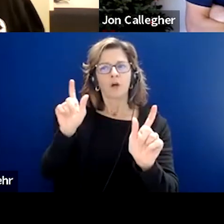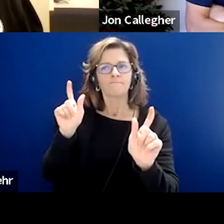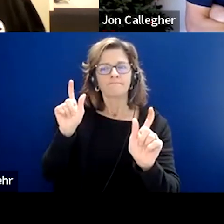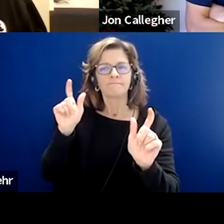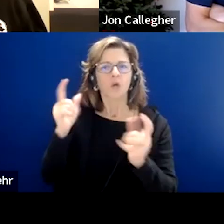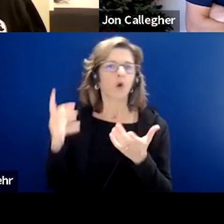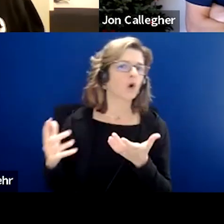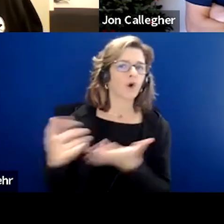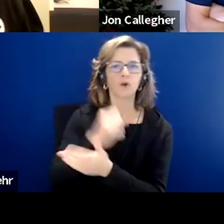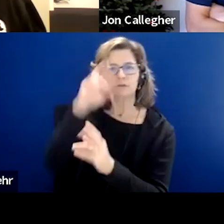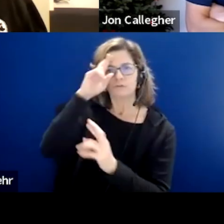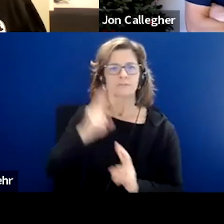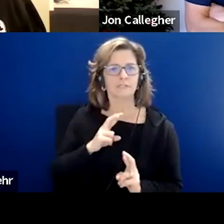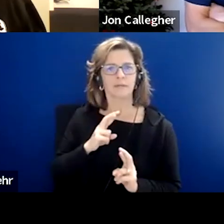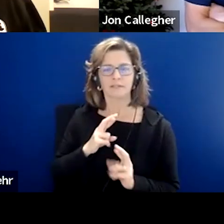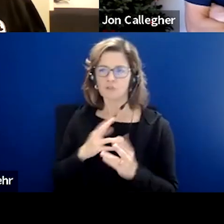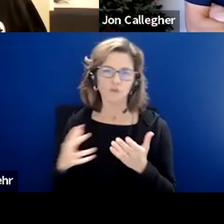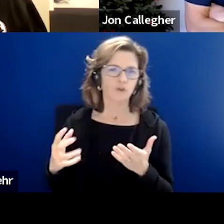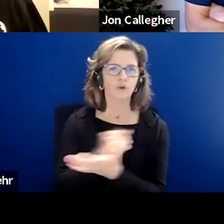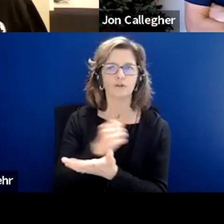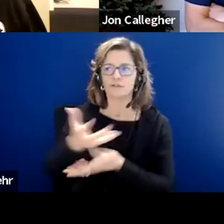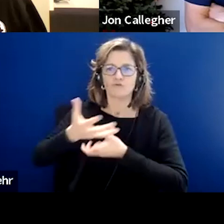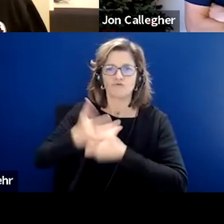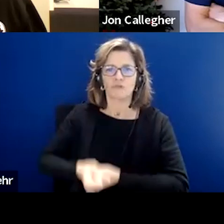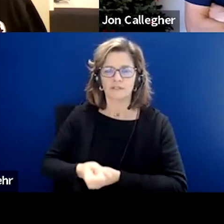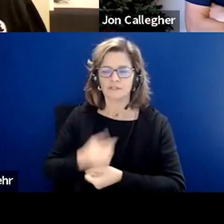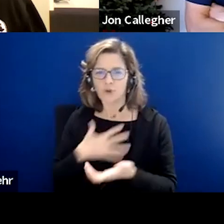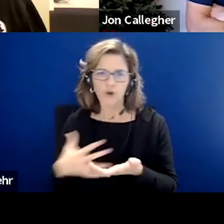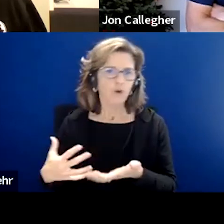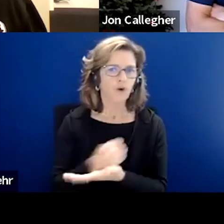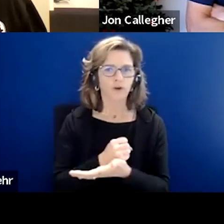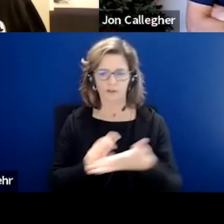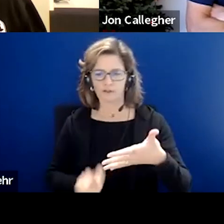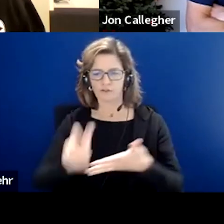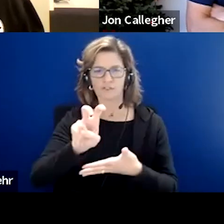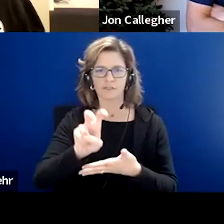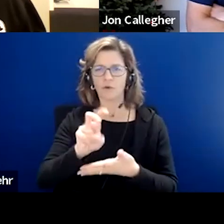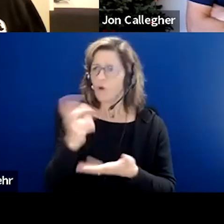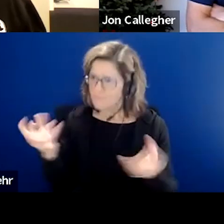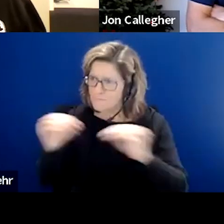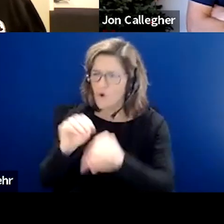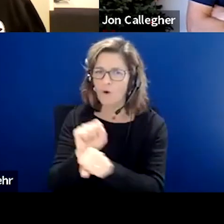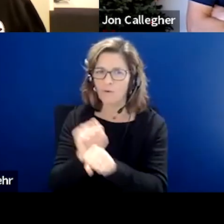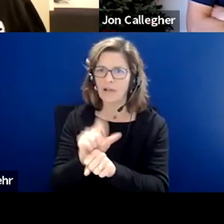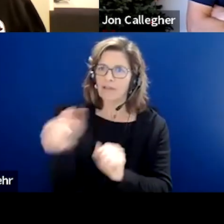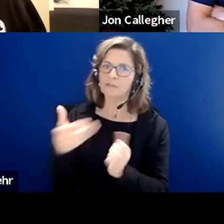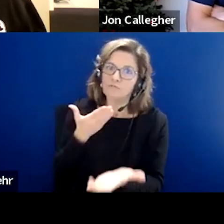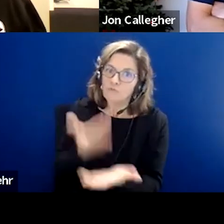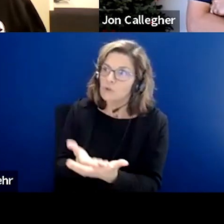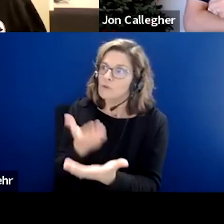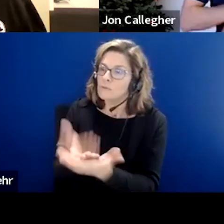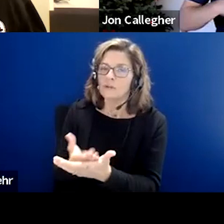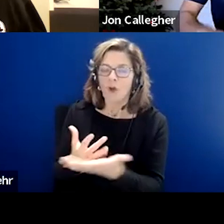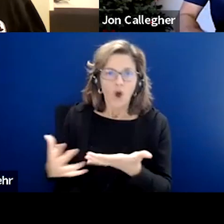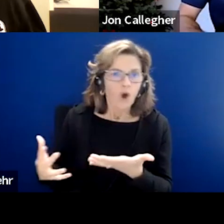trust, and earn a promotion or more work or more reliability. So